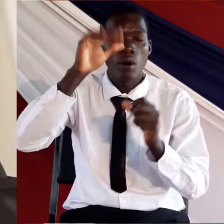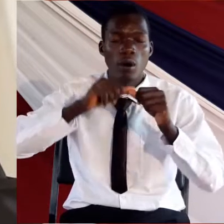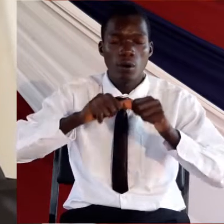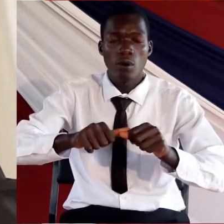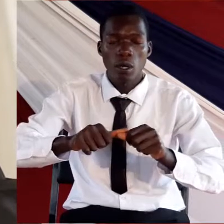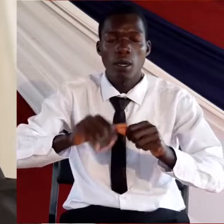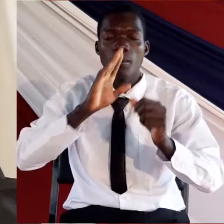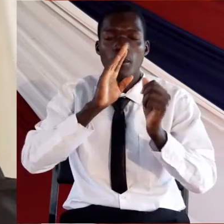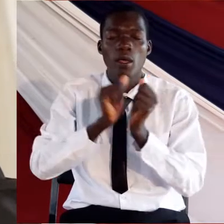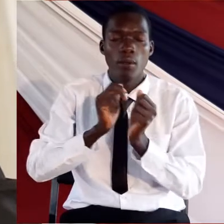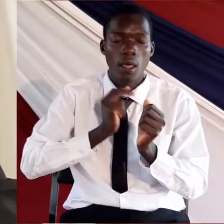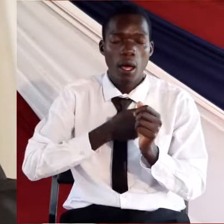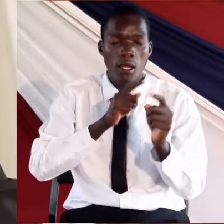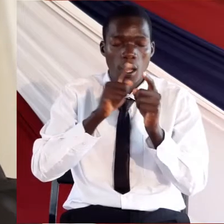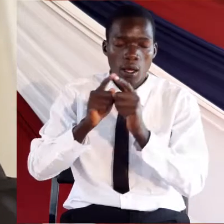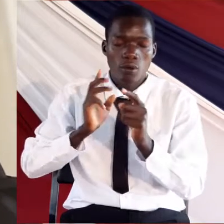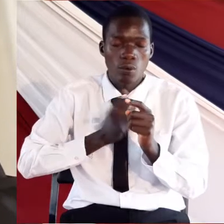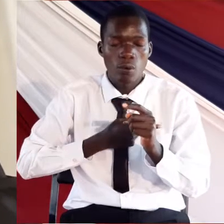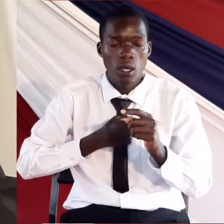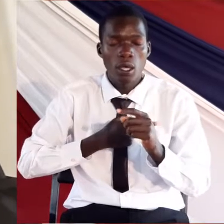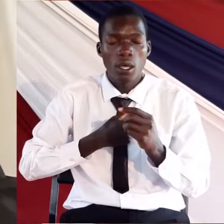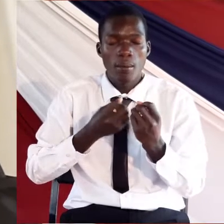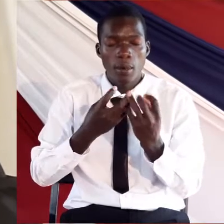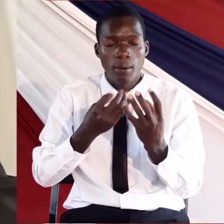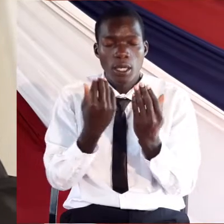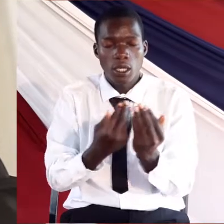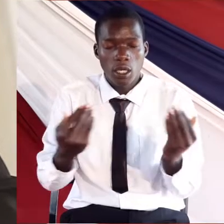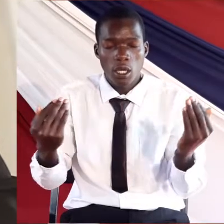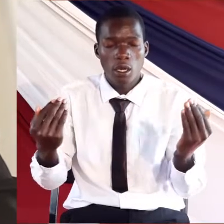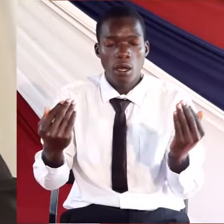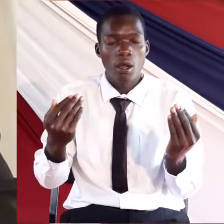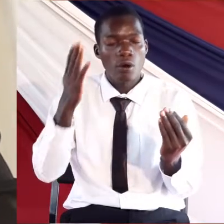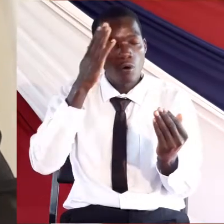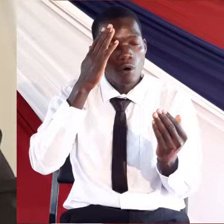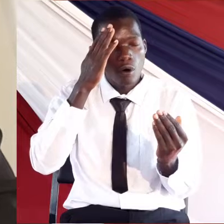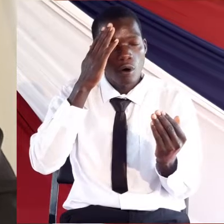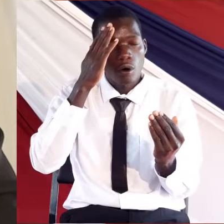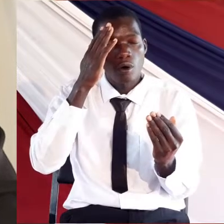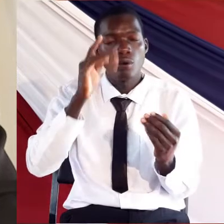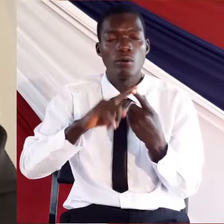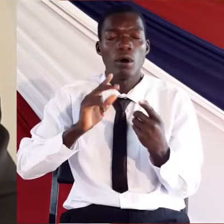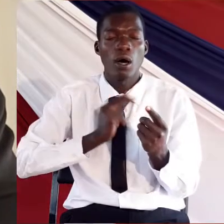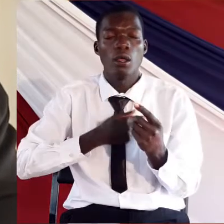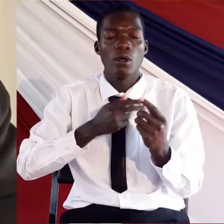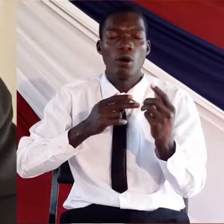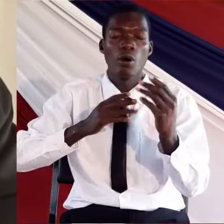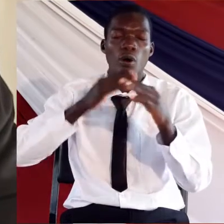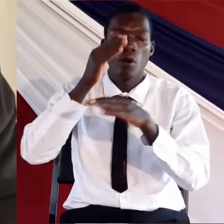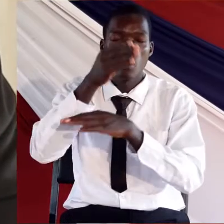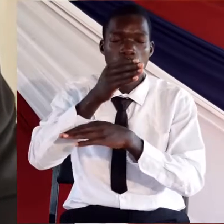continuous presence with us as we have ministered to many of your children, known and unknown to us across the